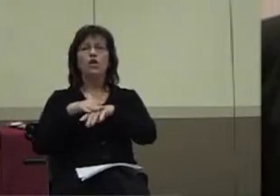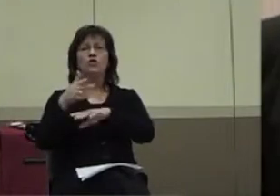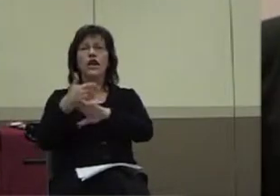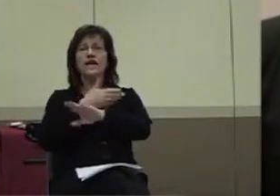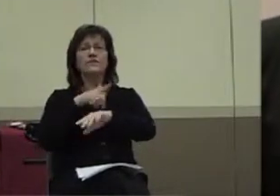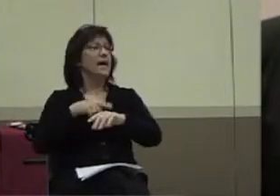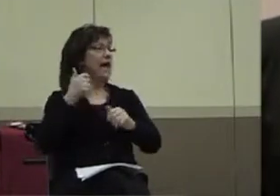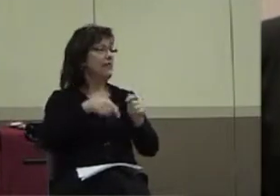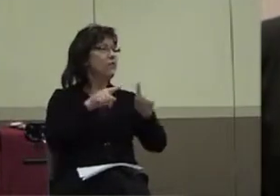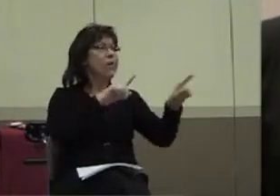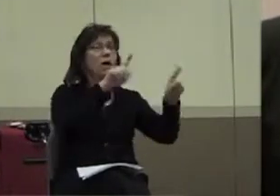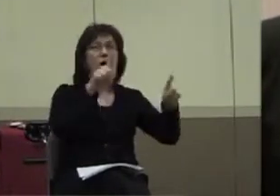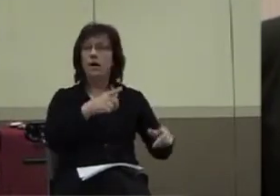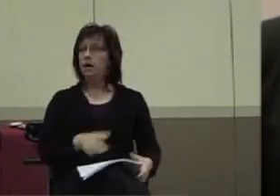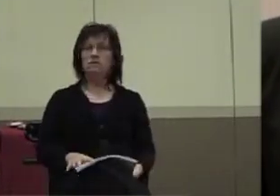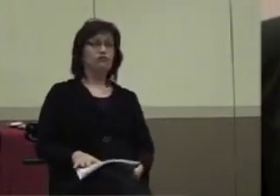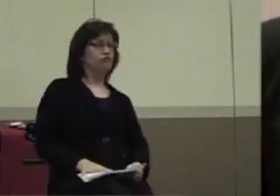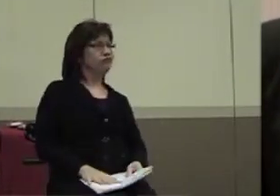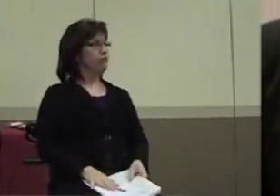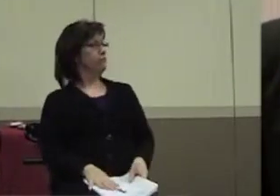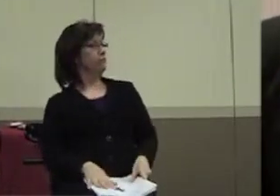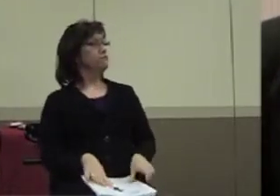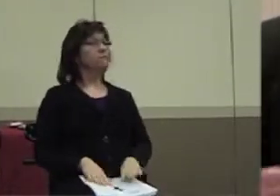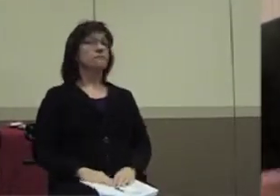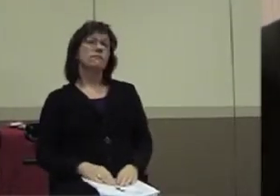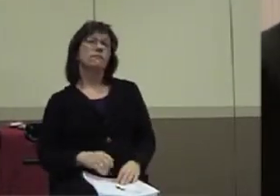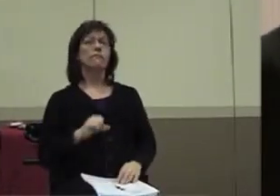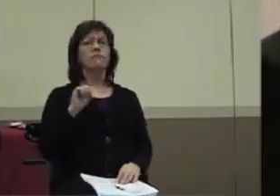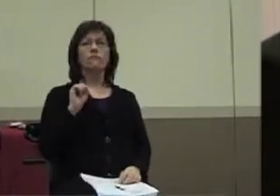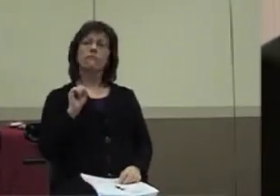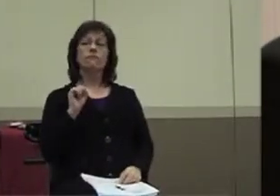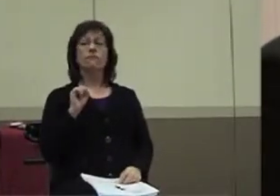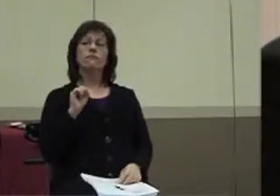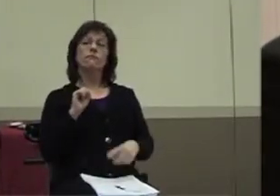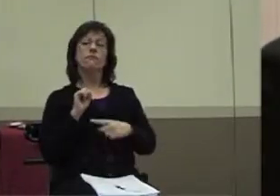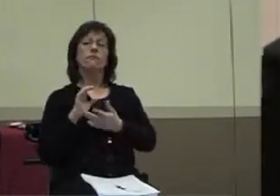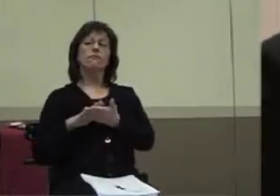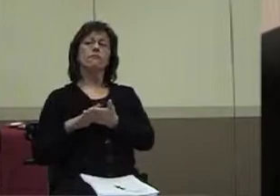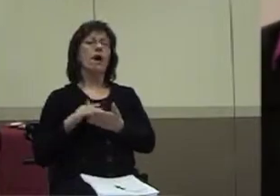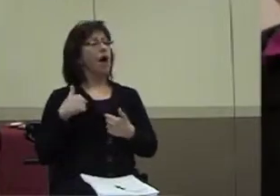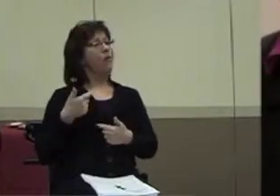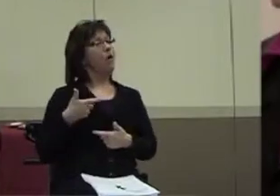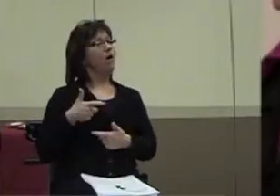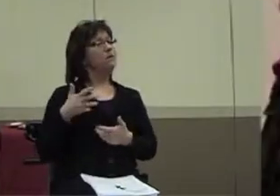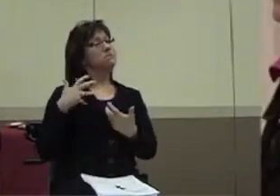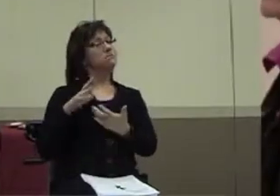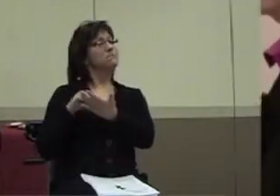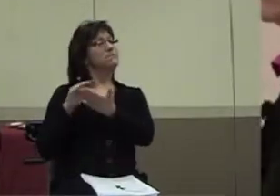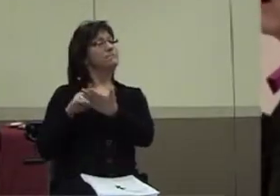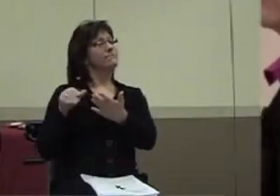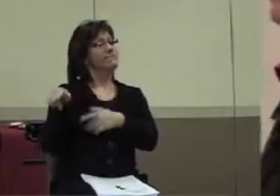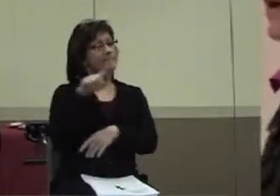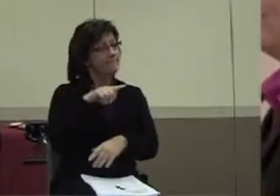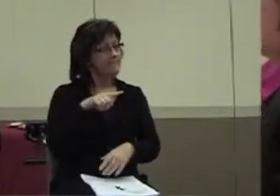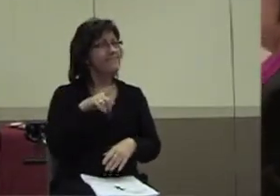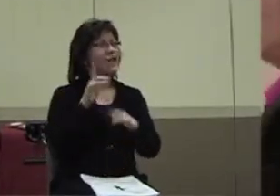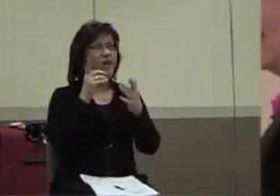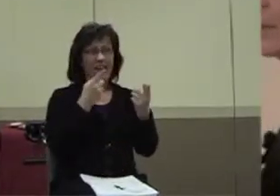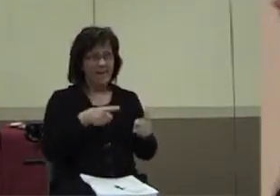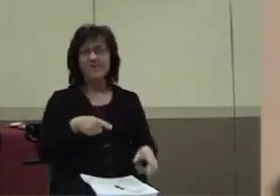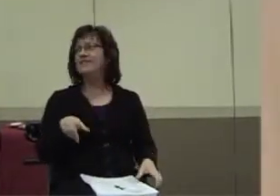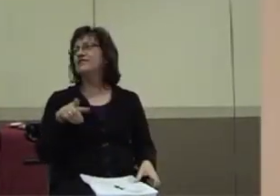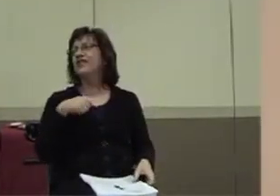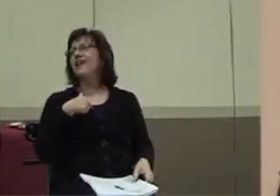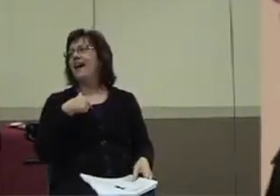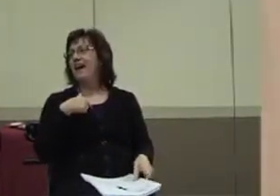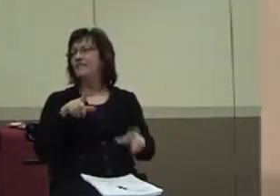time? Everybody else sits up straight and tall because somebody got complimented for that behavior. Here, I'm hogging it. I'm